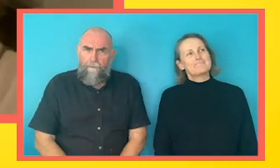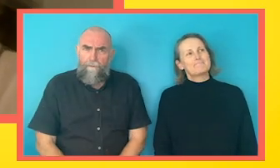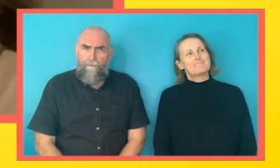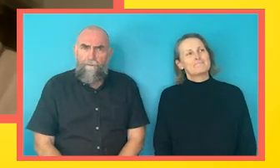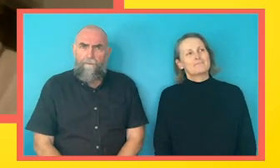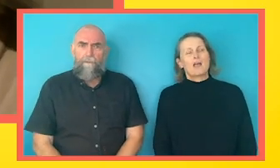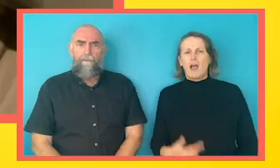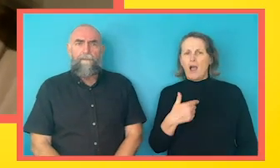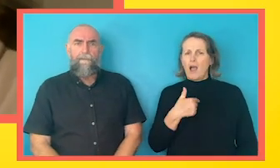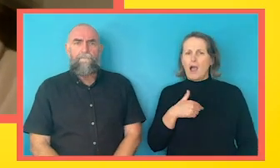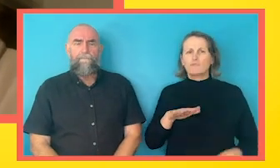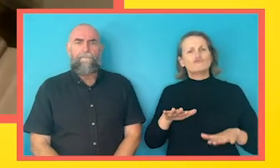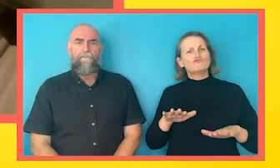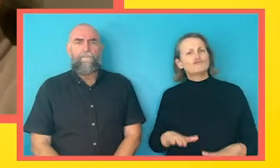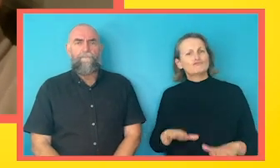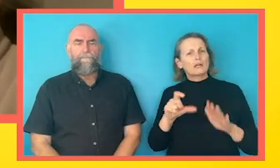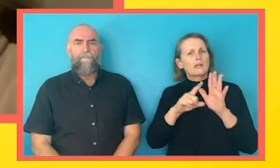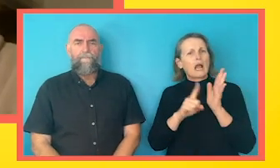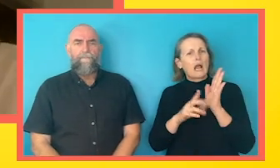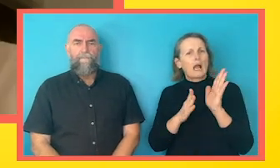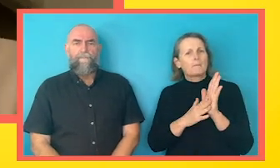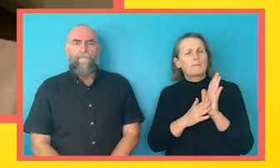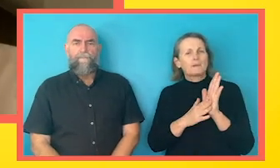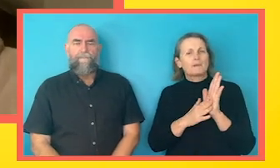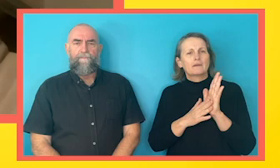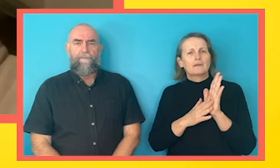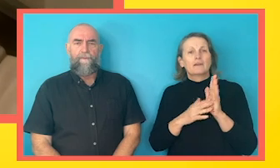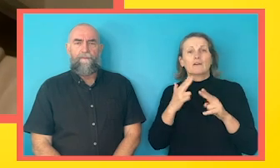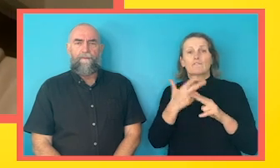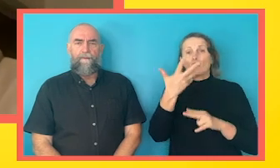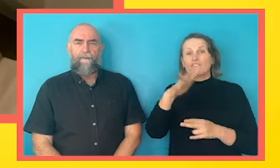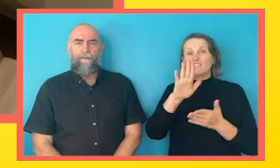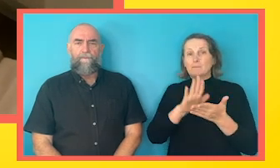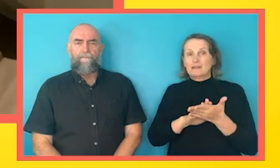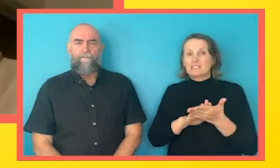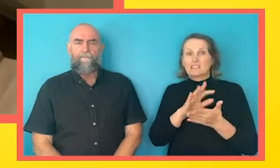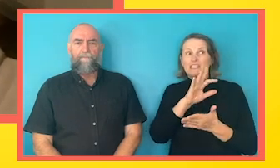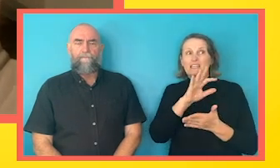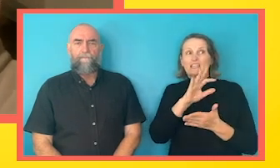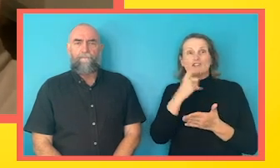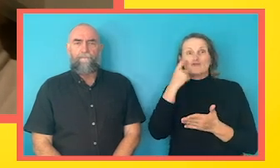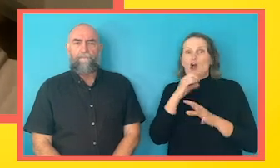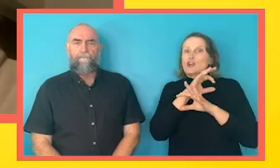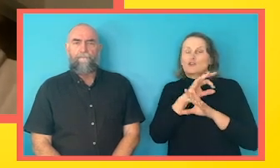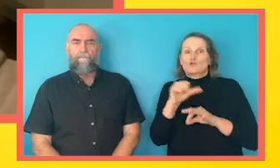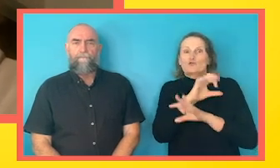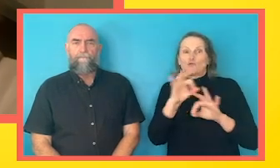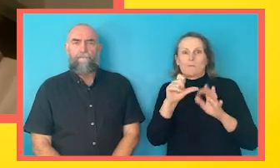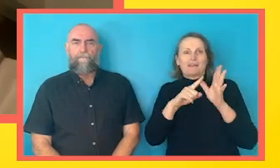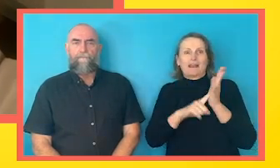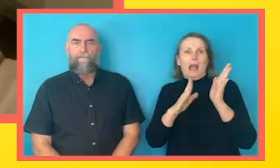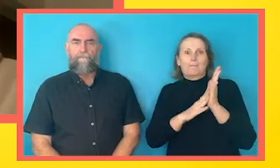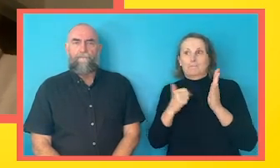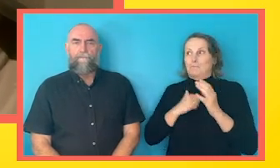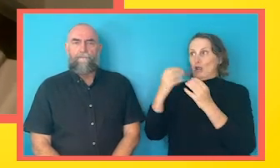I'm quite a calm person. And unfortunately for 50 metres, that's not ideal. My coach actually tries to rev me up a bit,